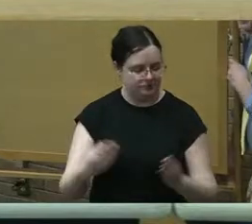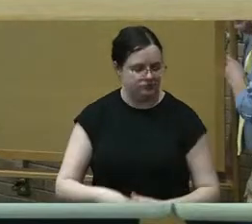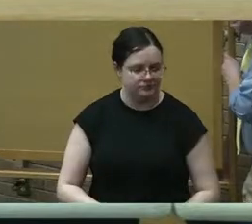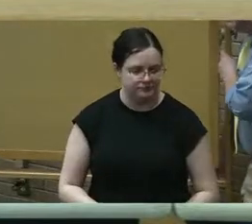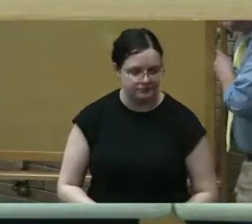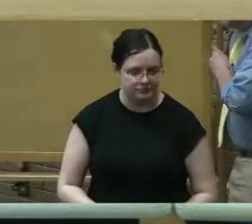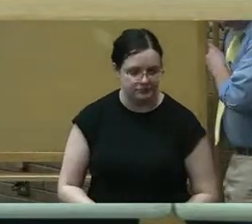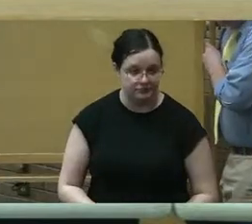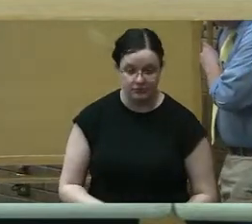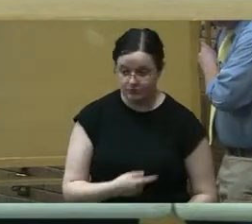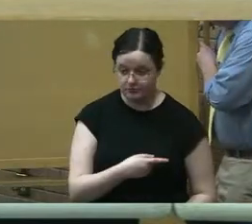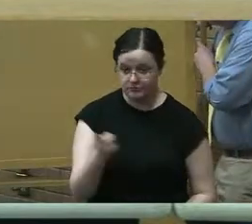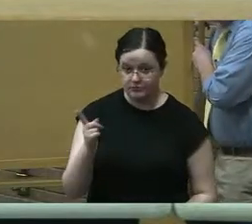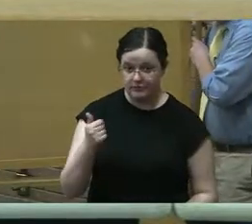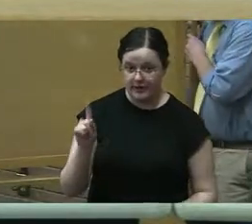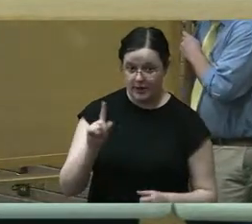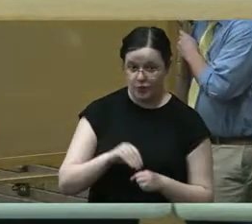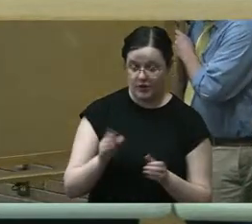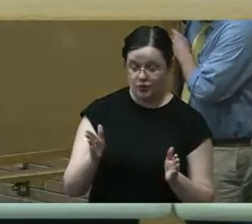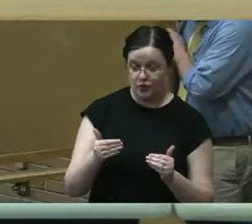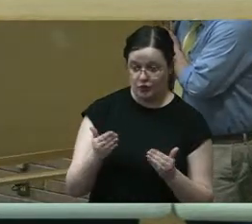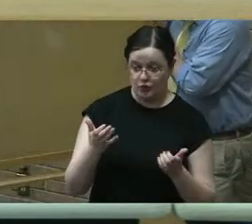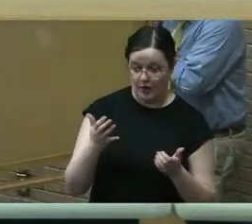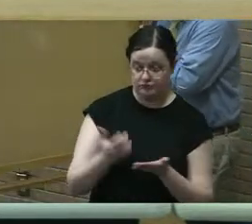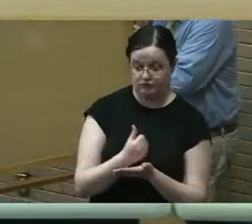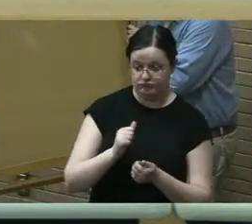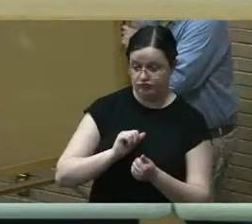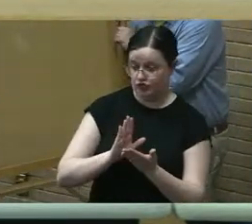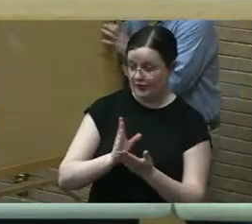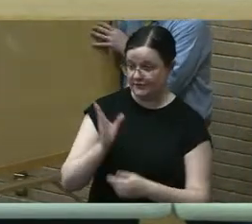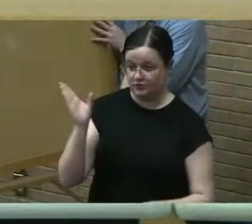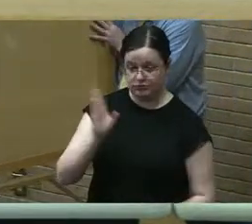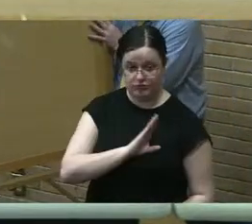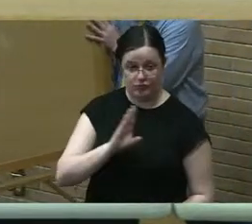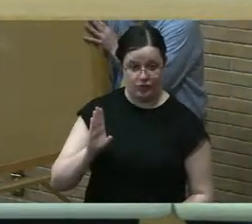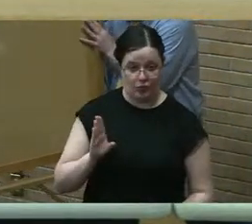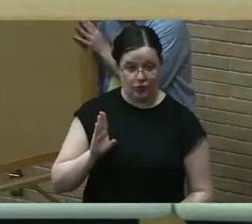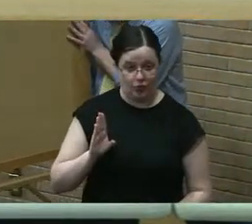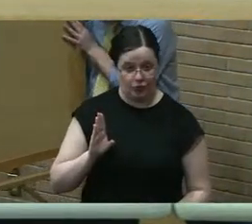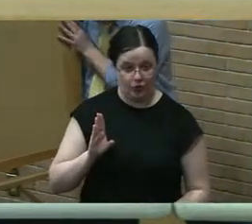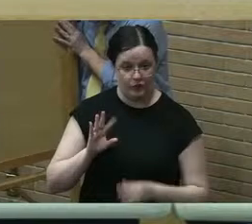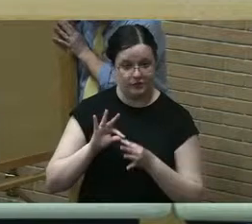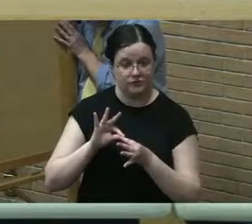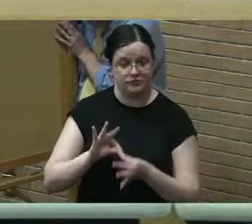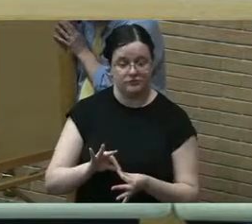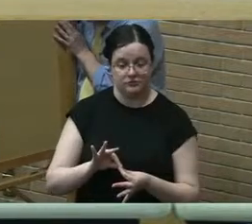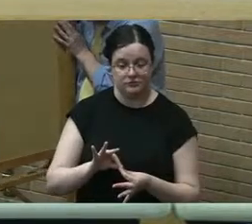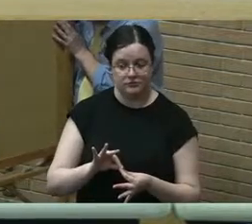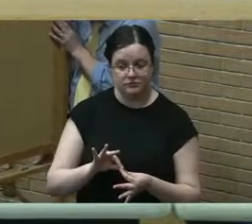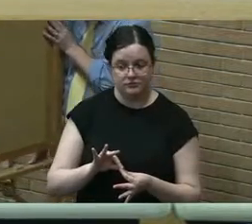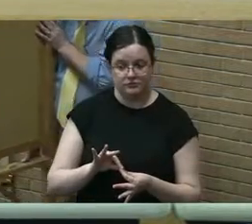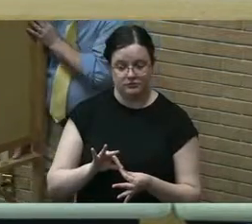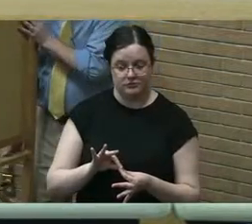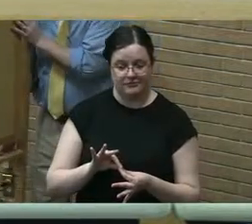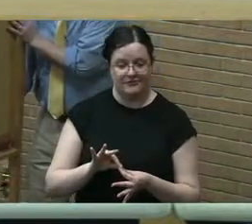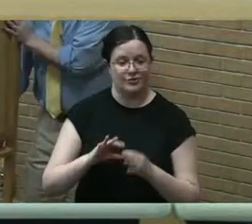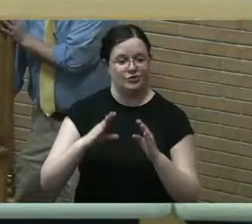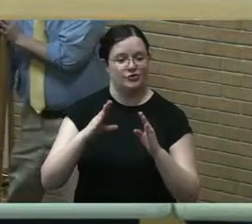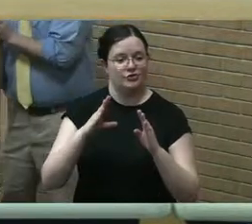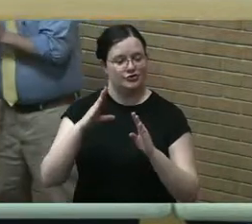there anyone here that would like to address the board concerning the proposed